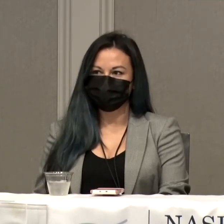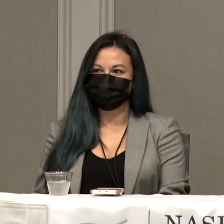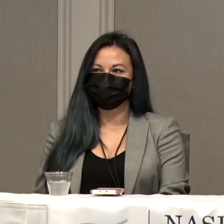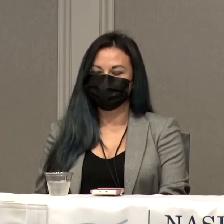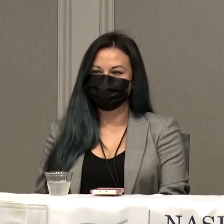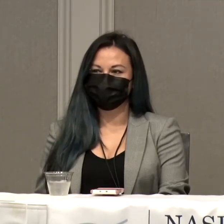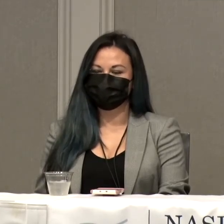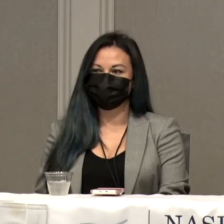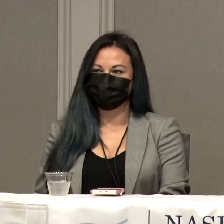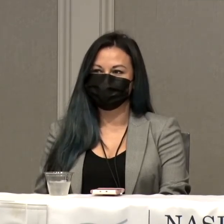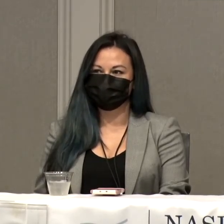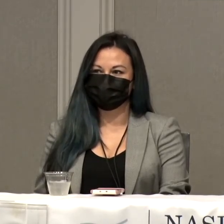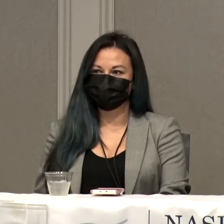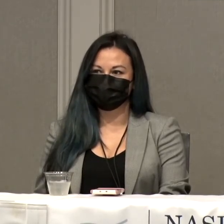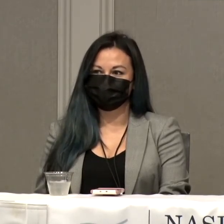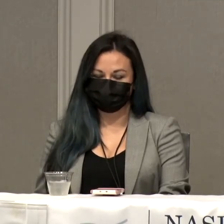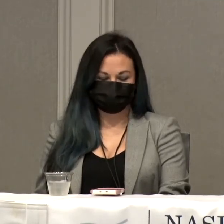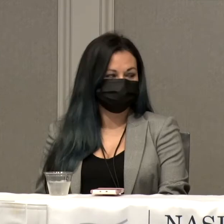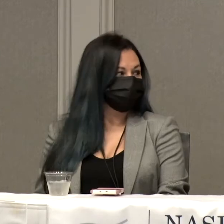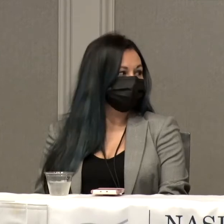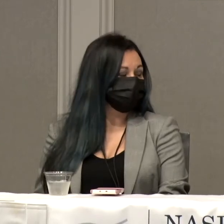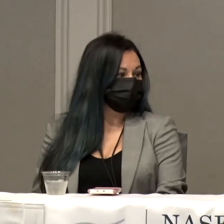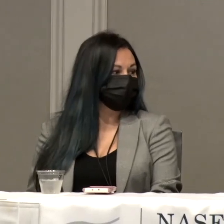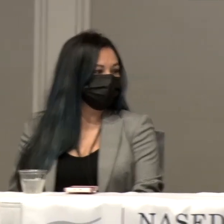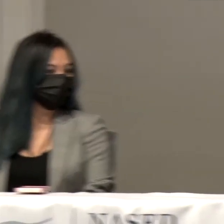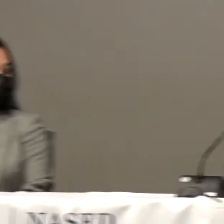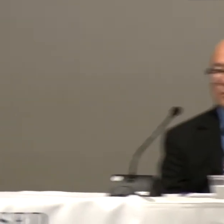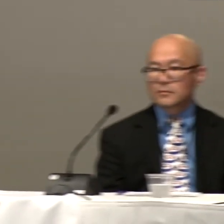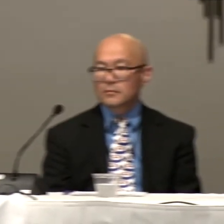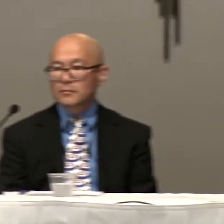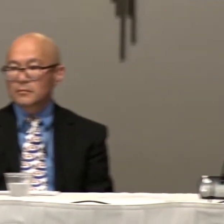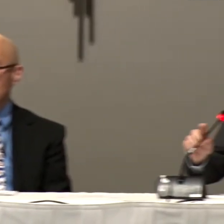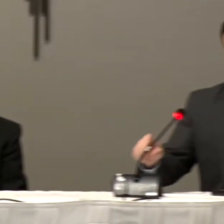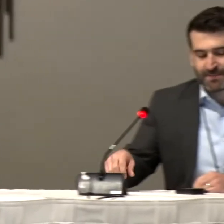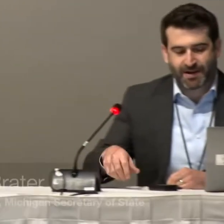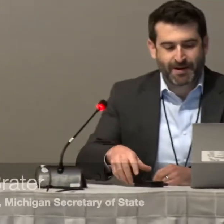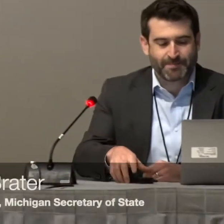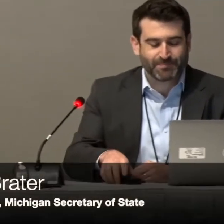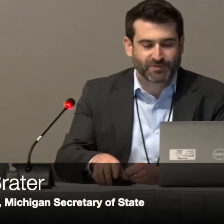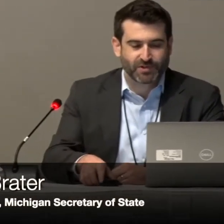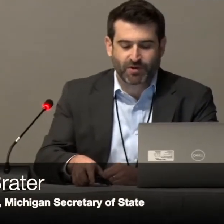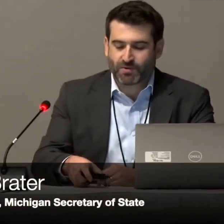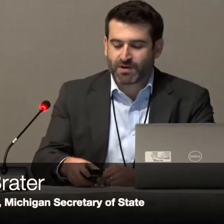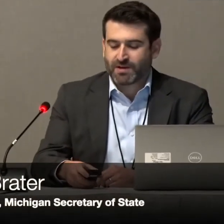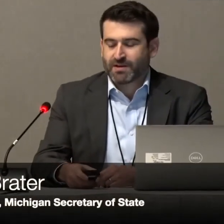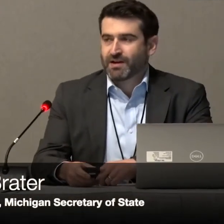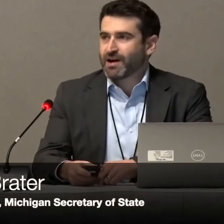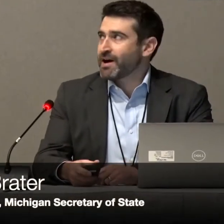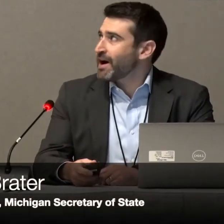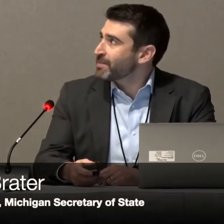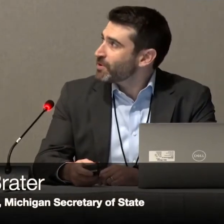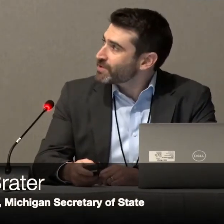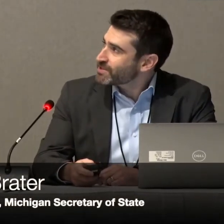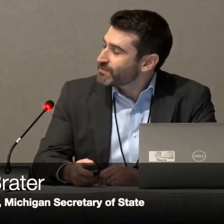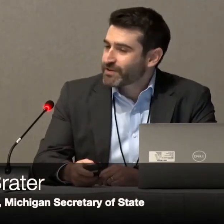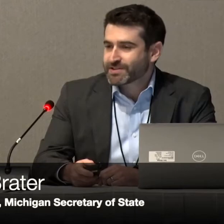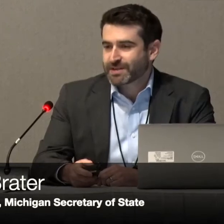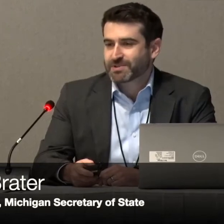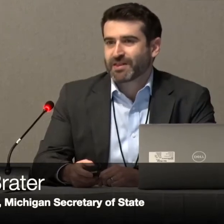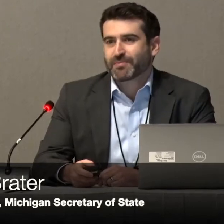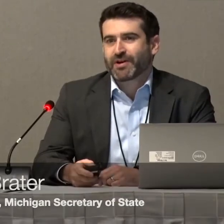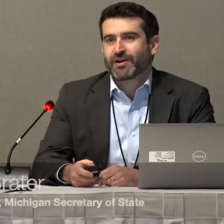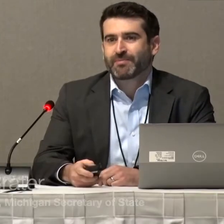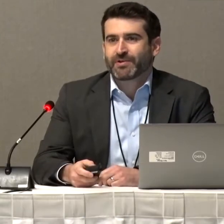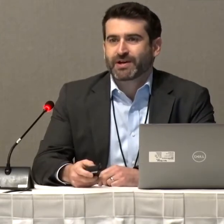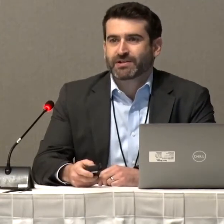us today i will turn it over to you thanks megan um so i am going to go first